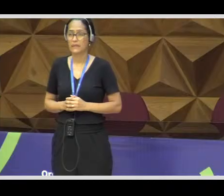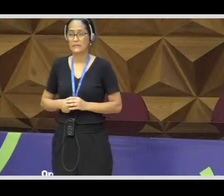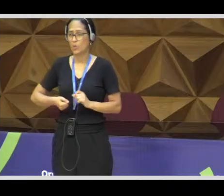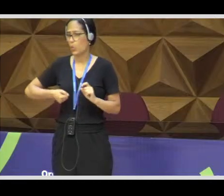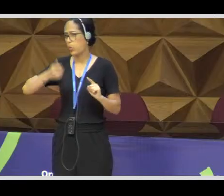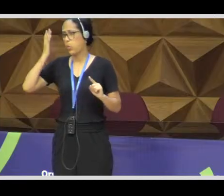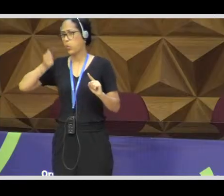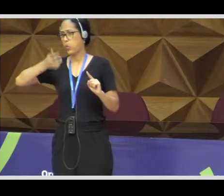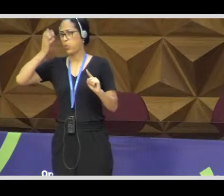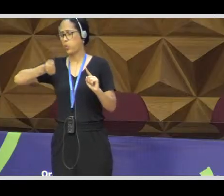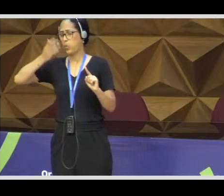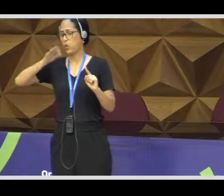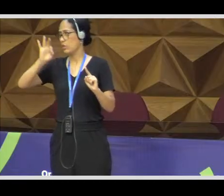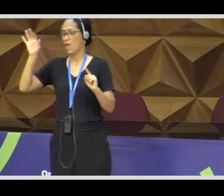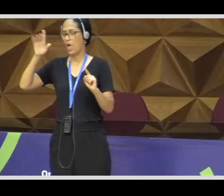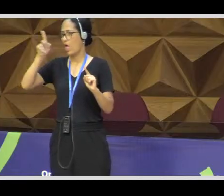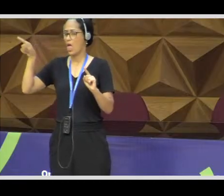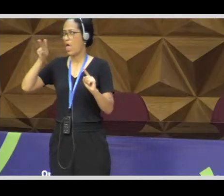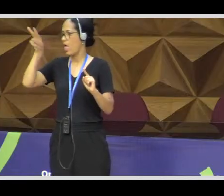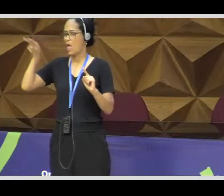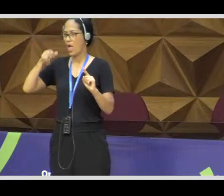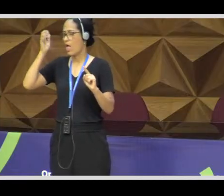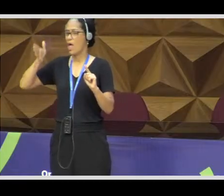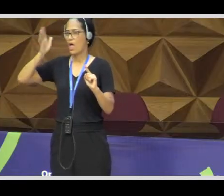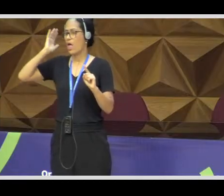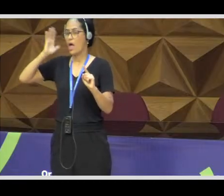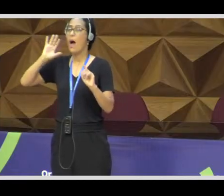distraction. But certainly we could change the speed